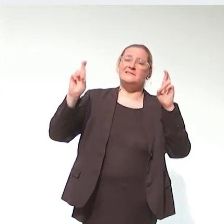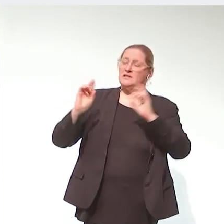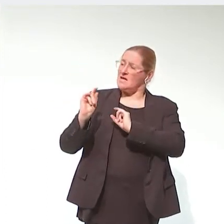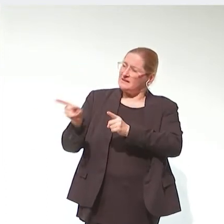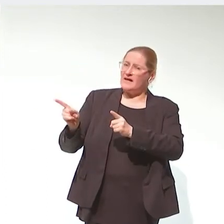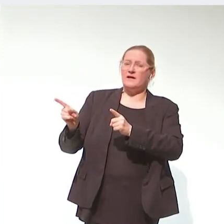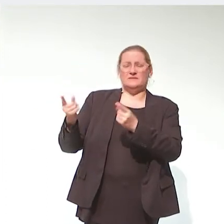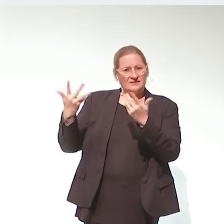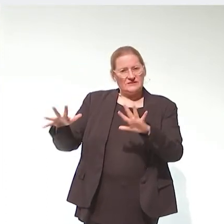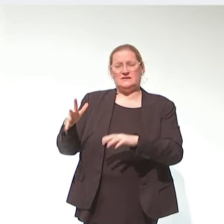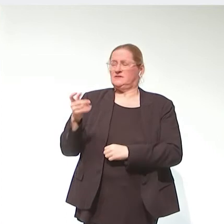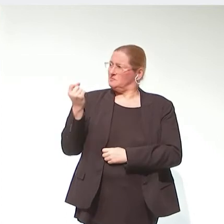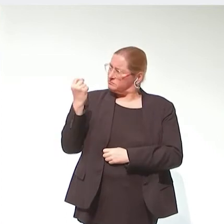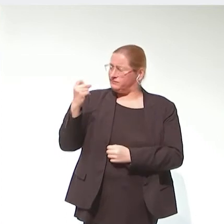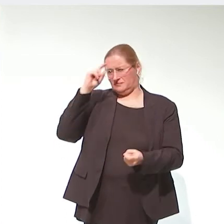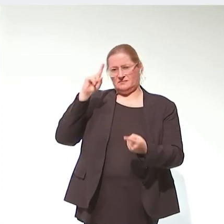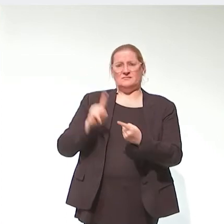roots and to their lives again.